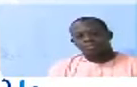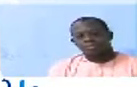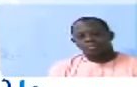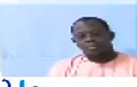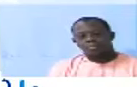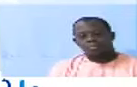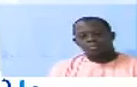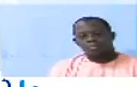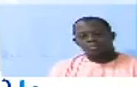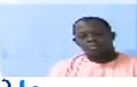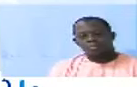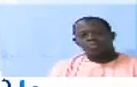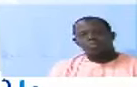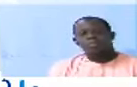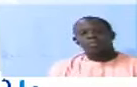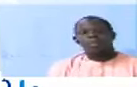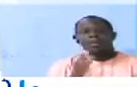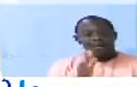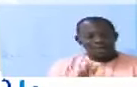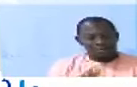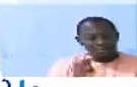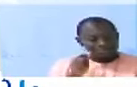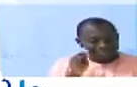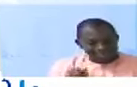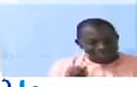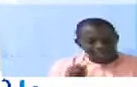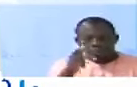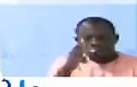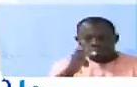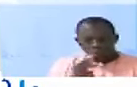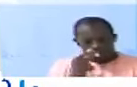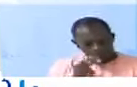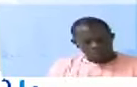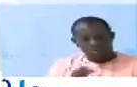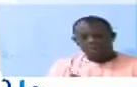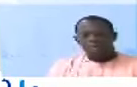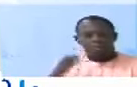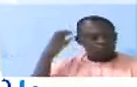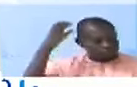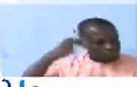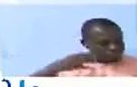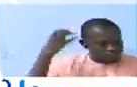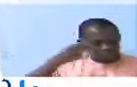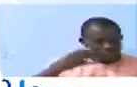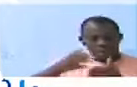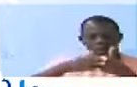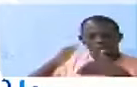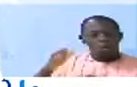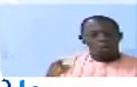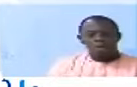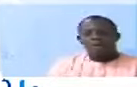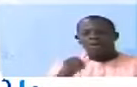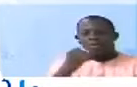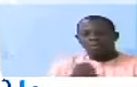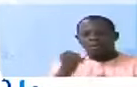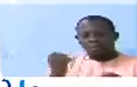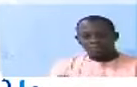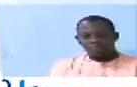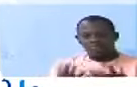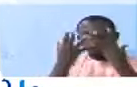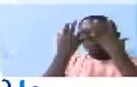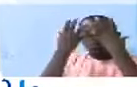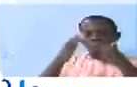anymore now. The gun was a very powerful one and it emitted a lot of smoke.